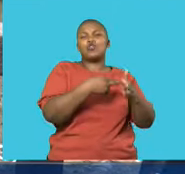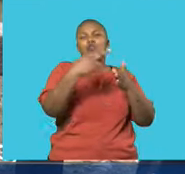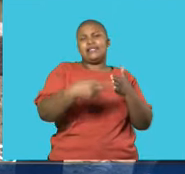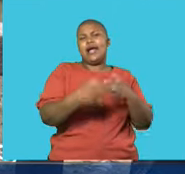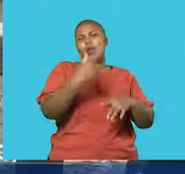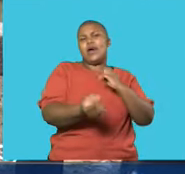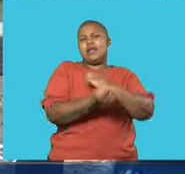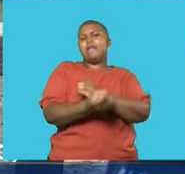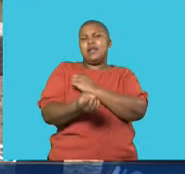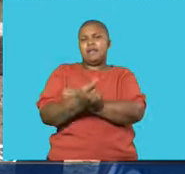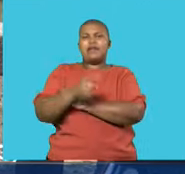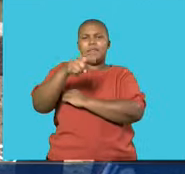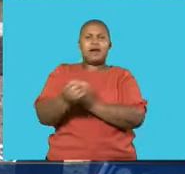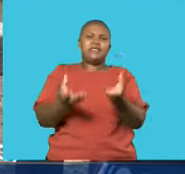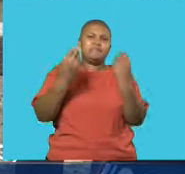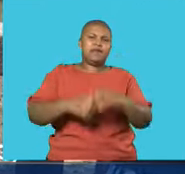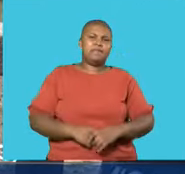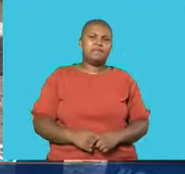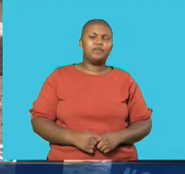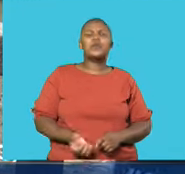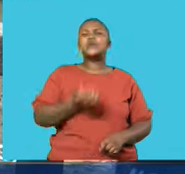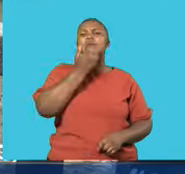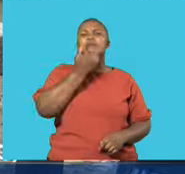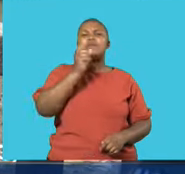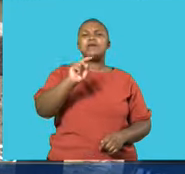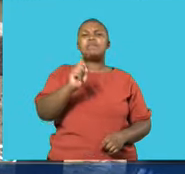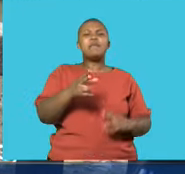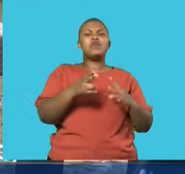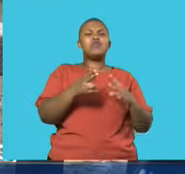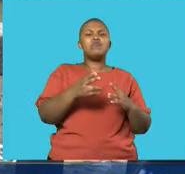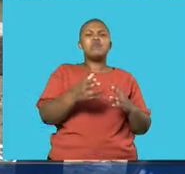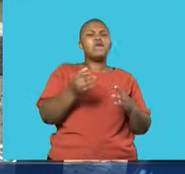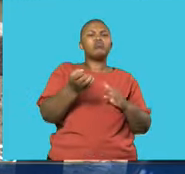in terms of, or from the information, who are the units which are,